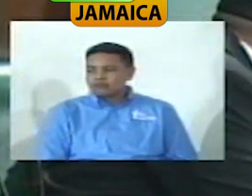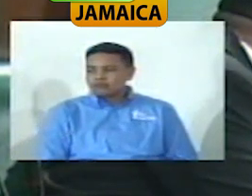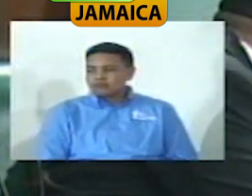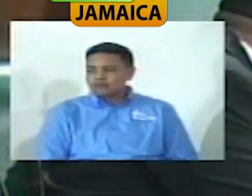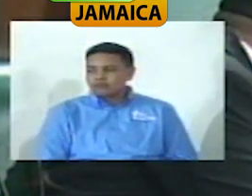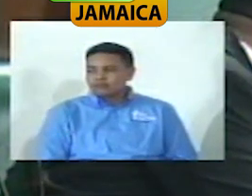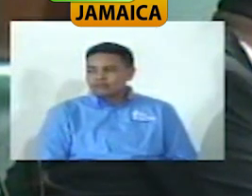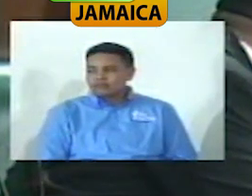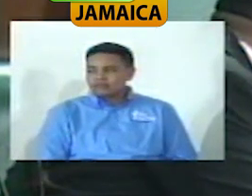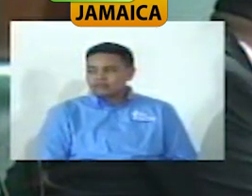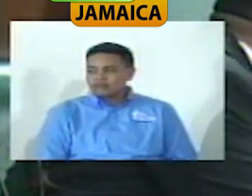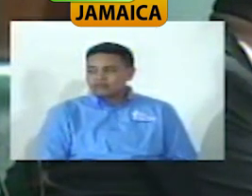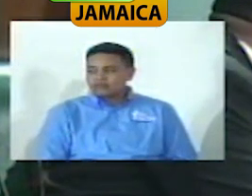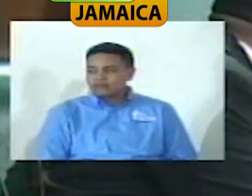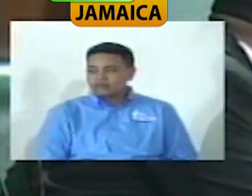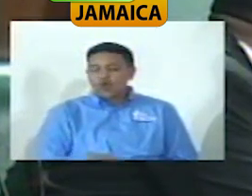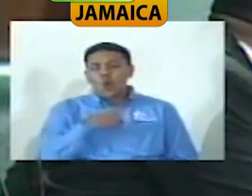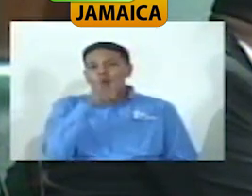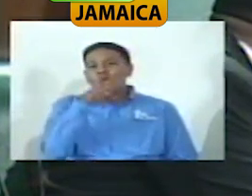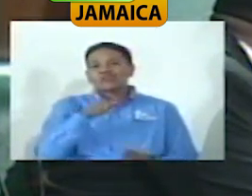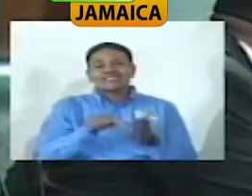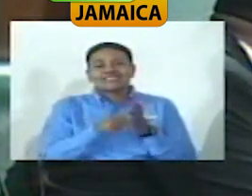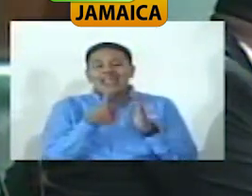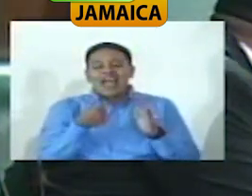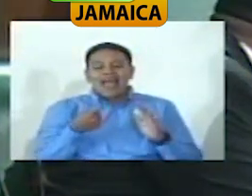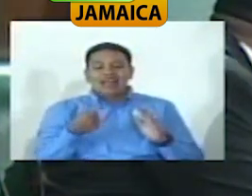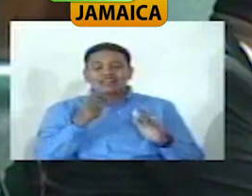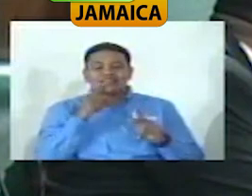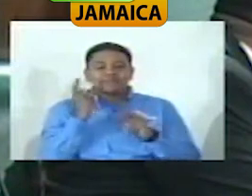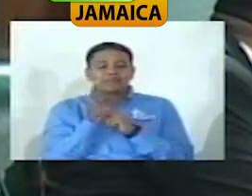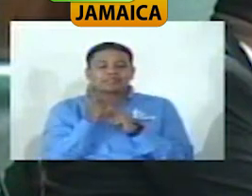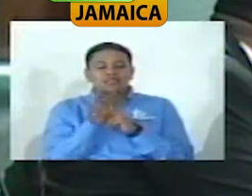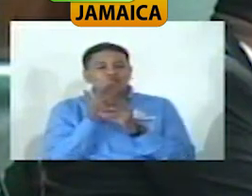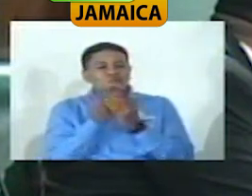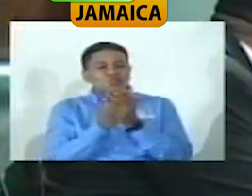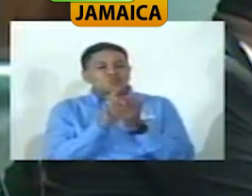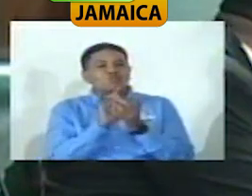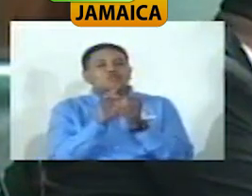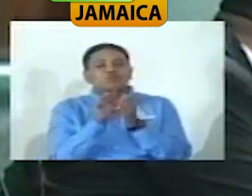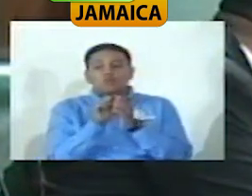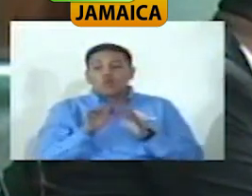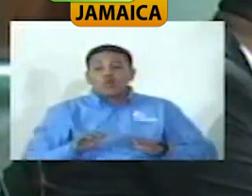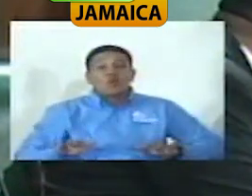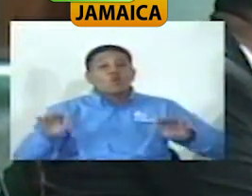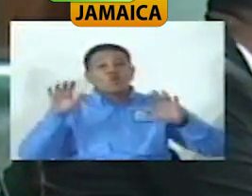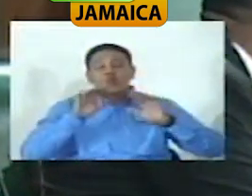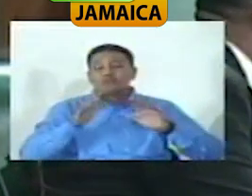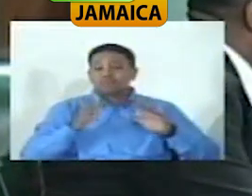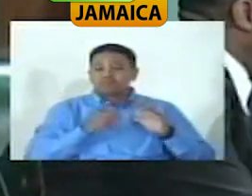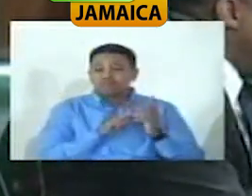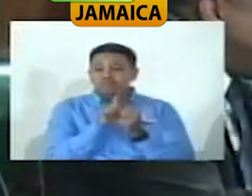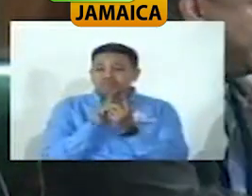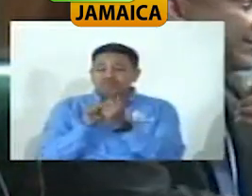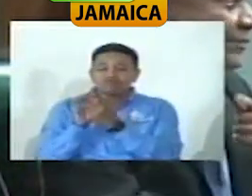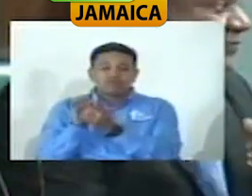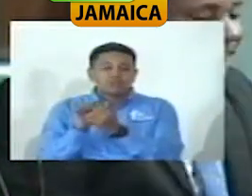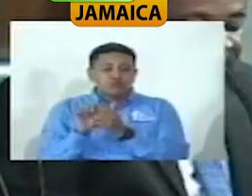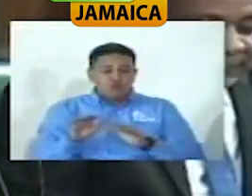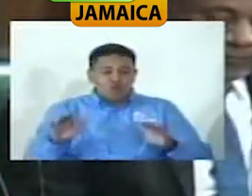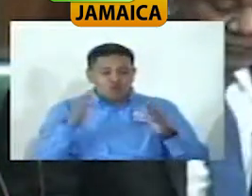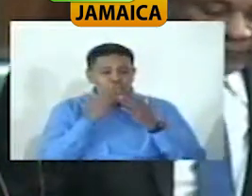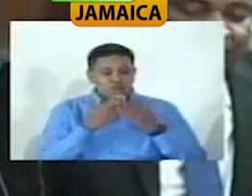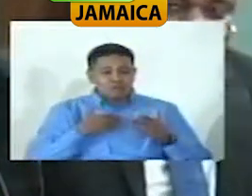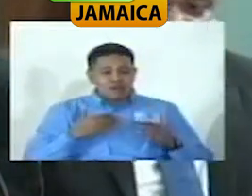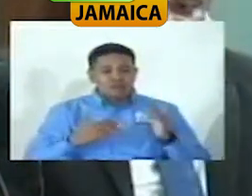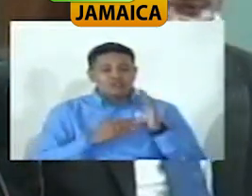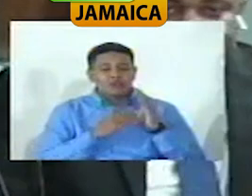in her own inimitable style, to maintain good relations with everyone. And my great concern